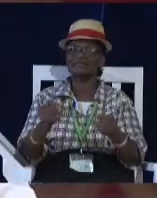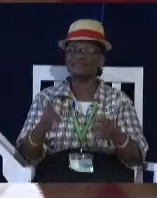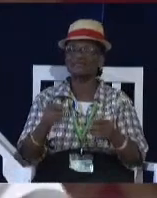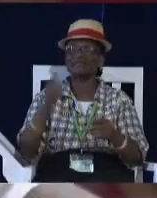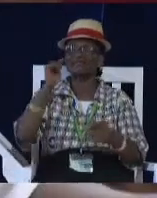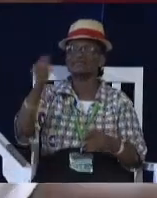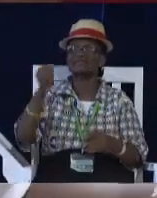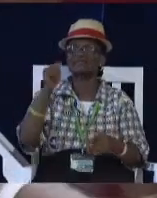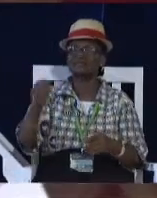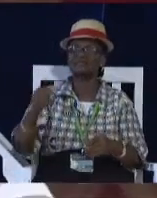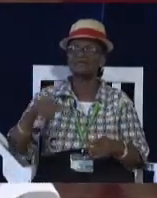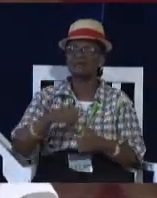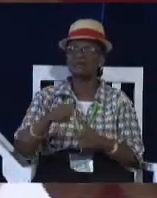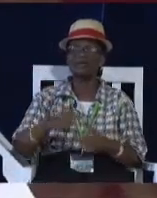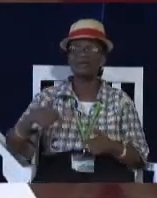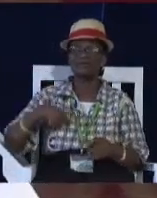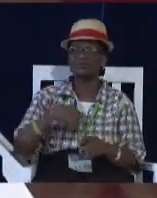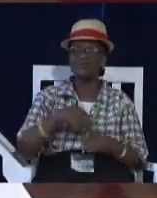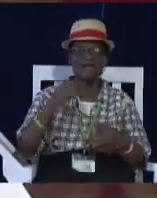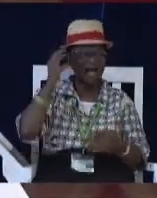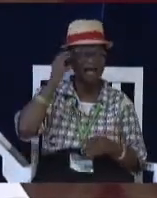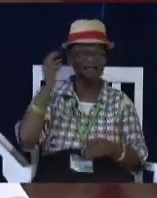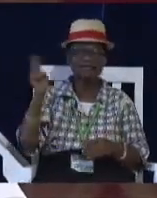now, it doesn't move us anymore.